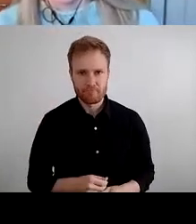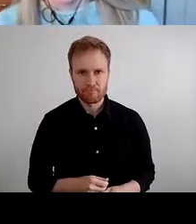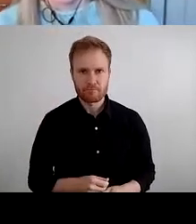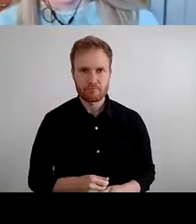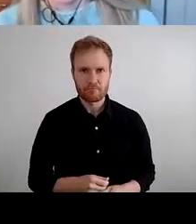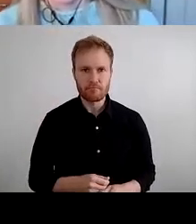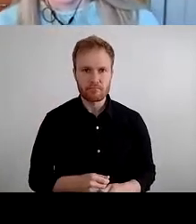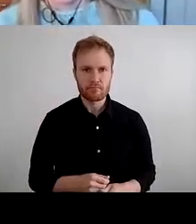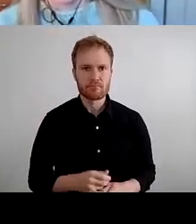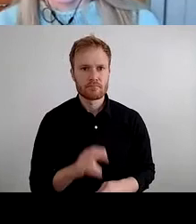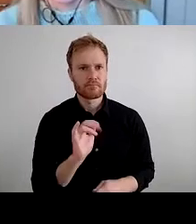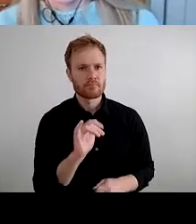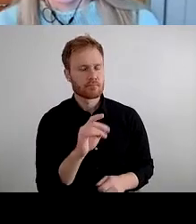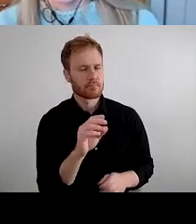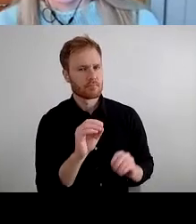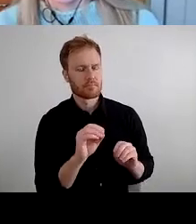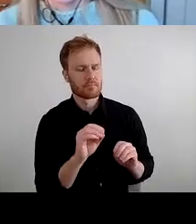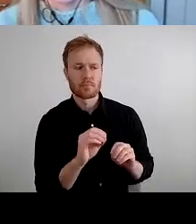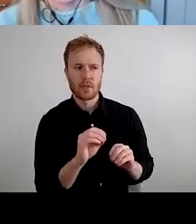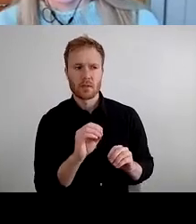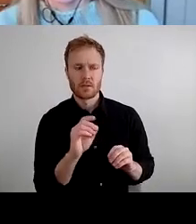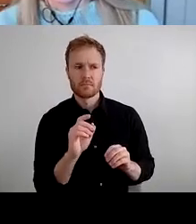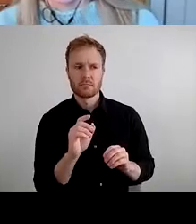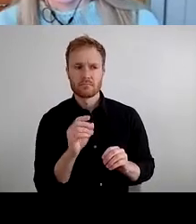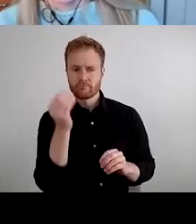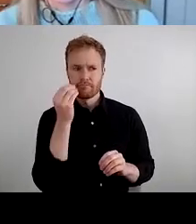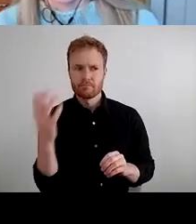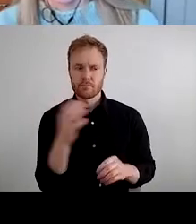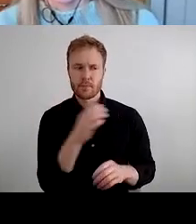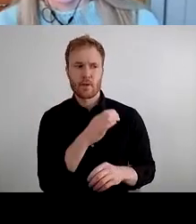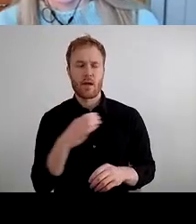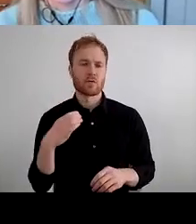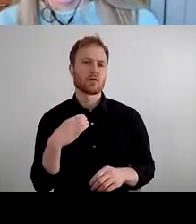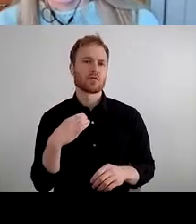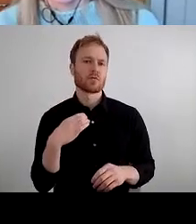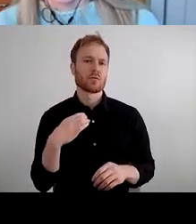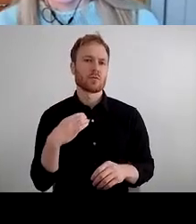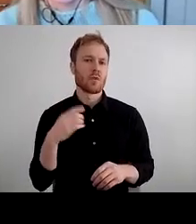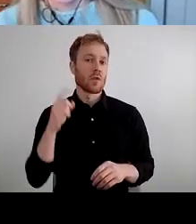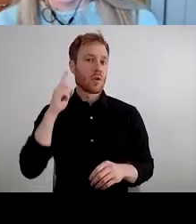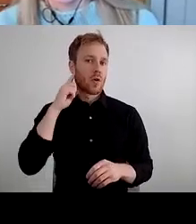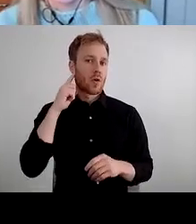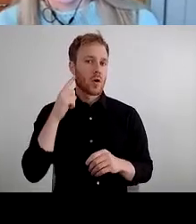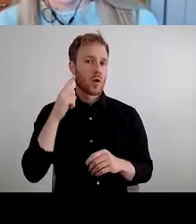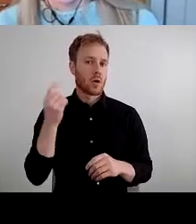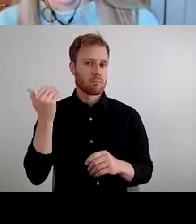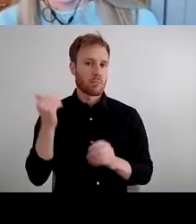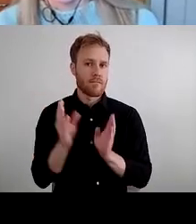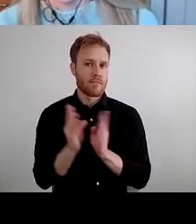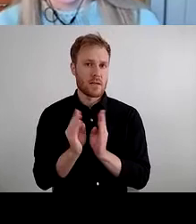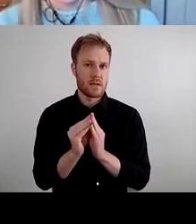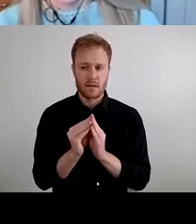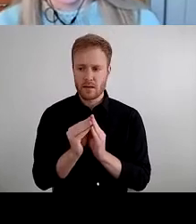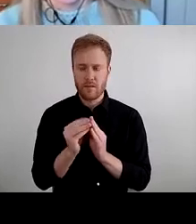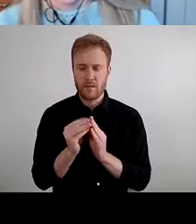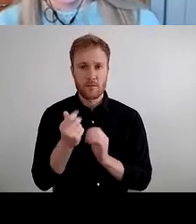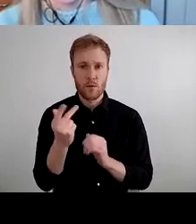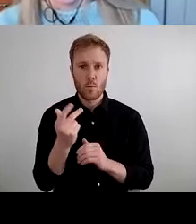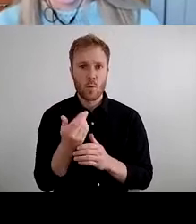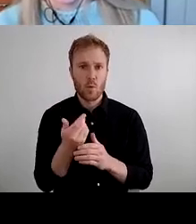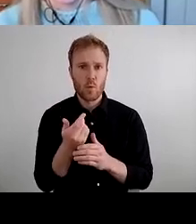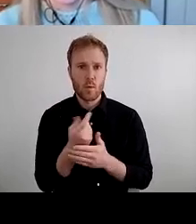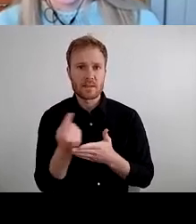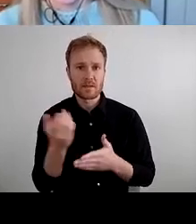you. It's more of a statement that the council that we had heard from the post agenda that we hosted a couple weeks ago, and